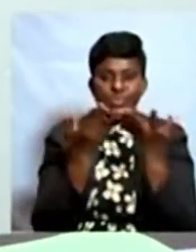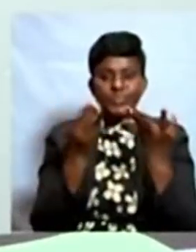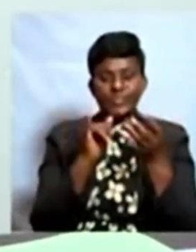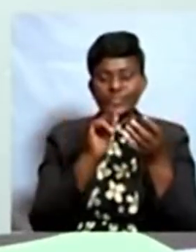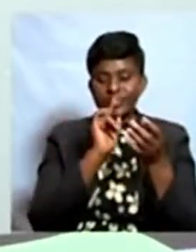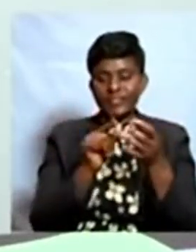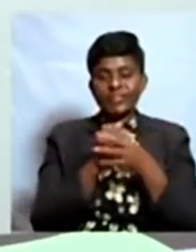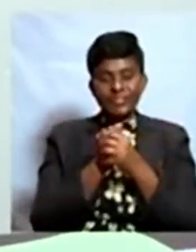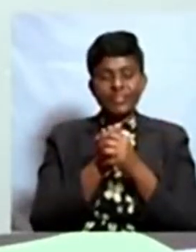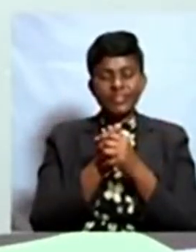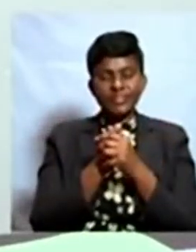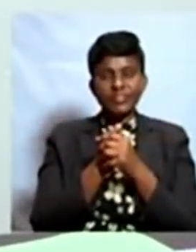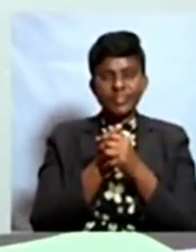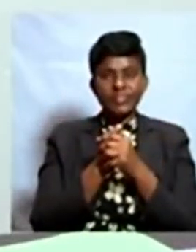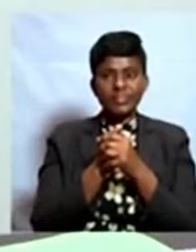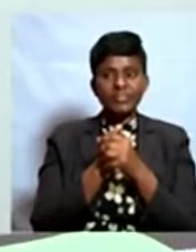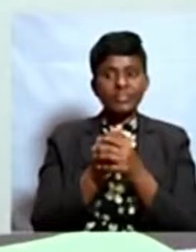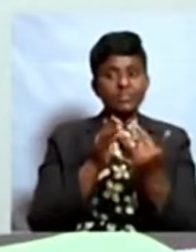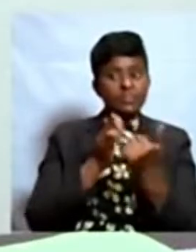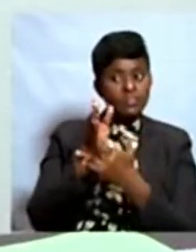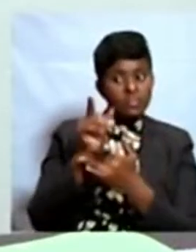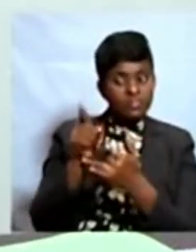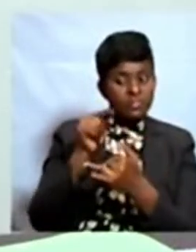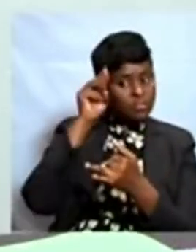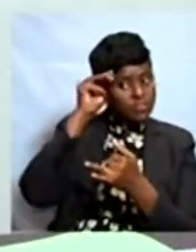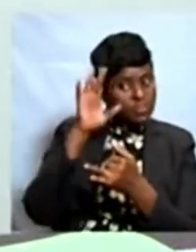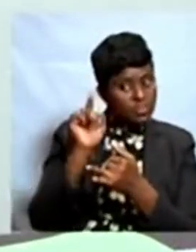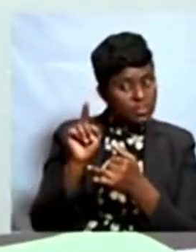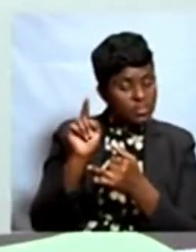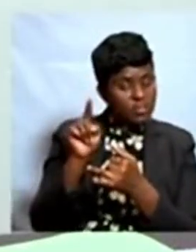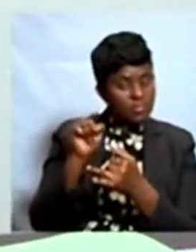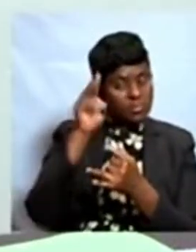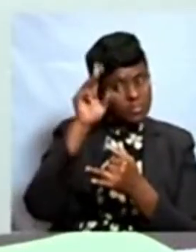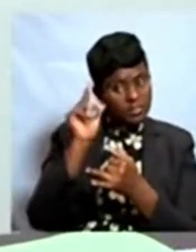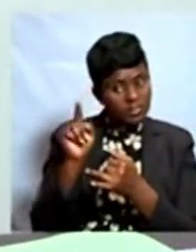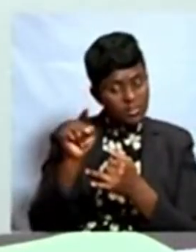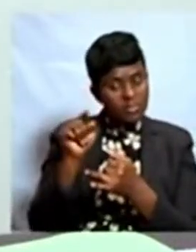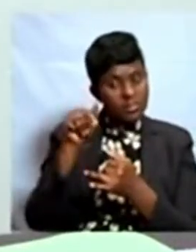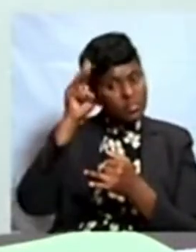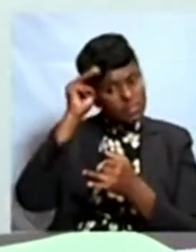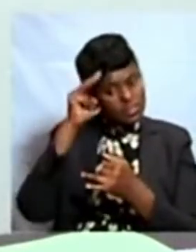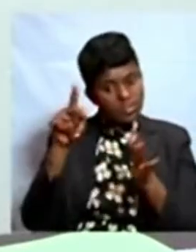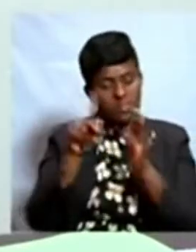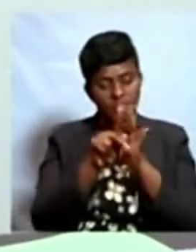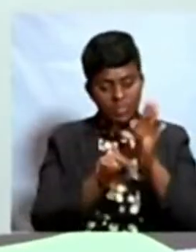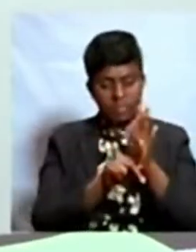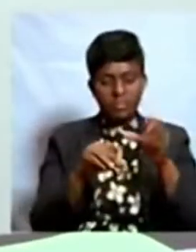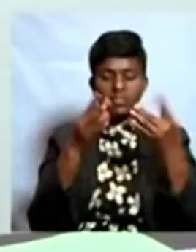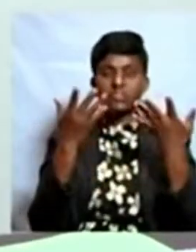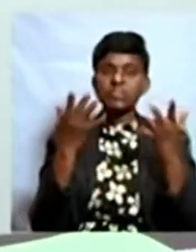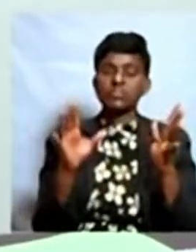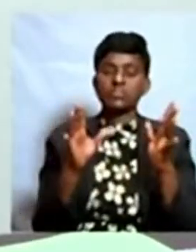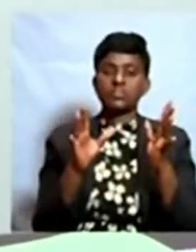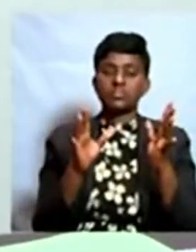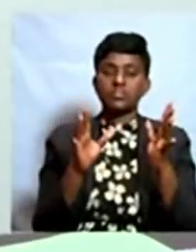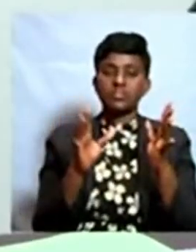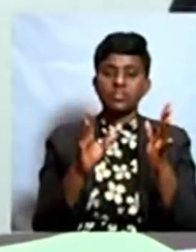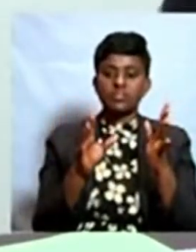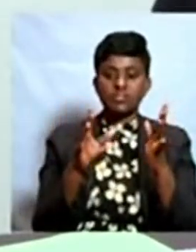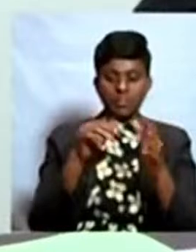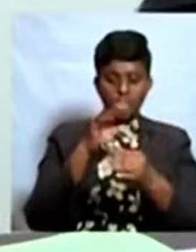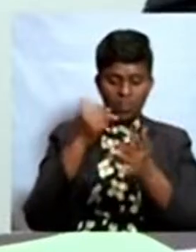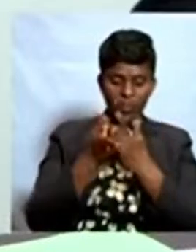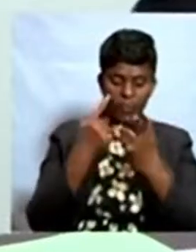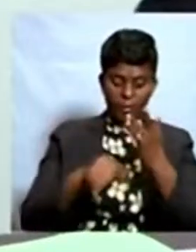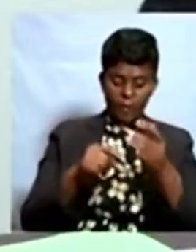fact that through our minister, a ministerial policy was issued. Because what